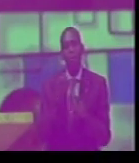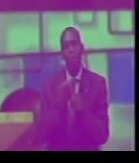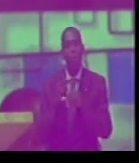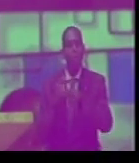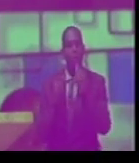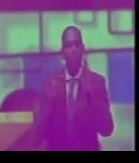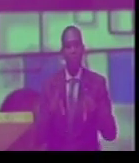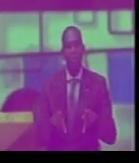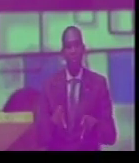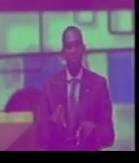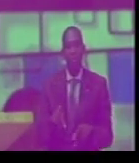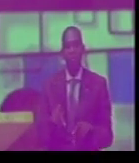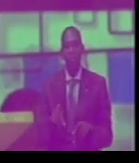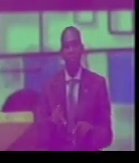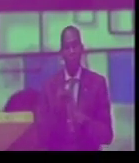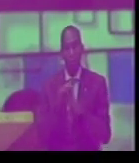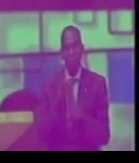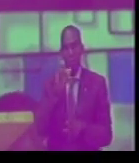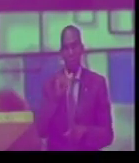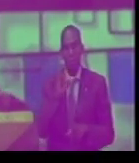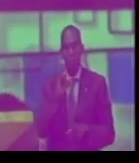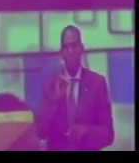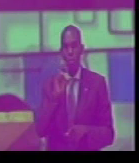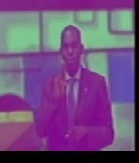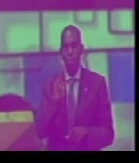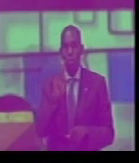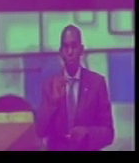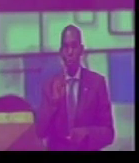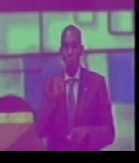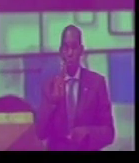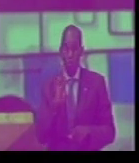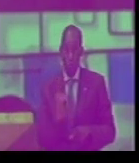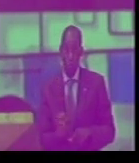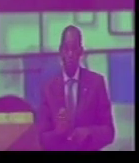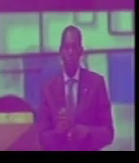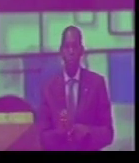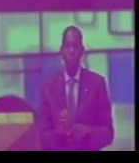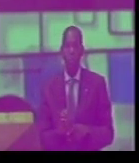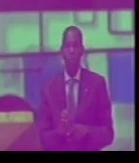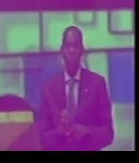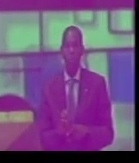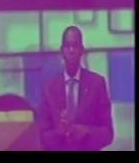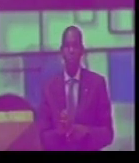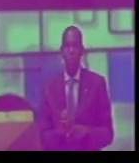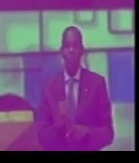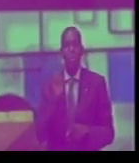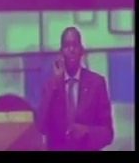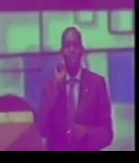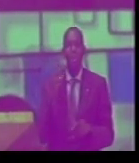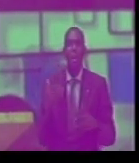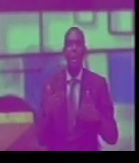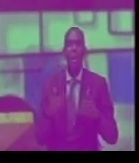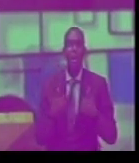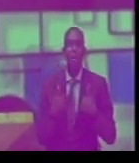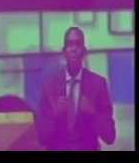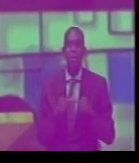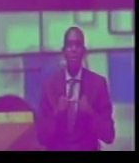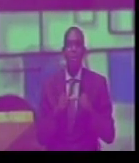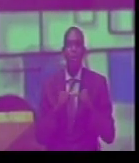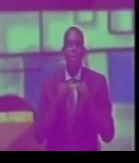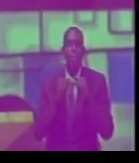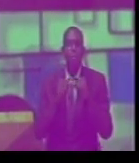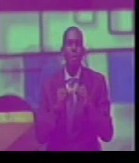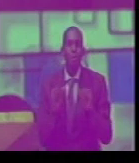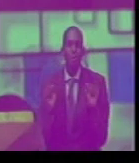And we have this also from Angela Francis from YouTube. She, according